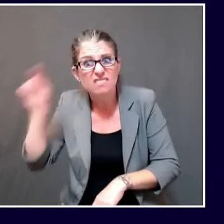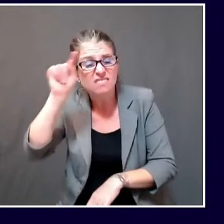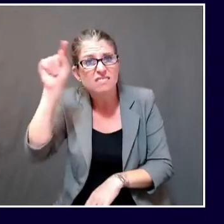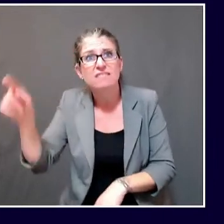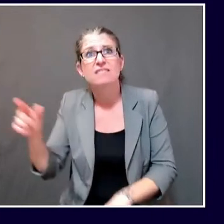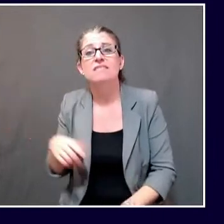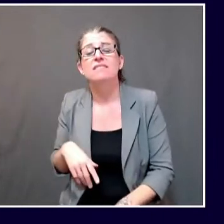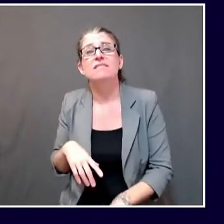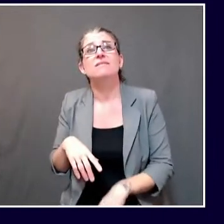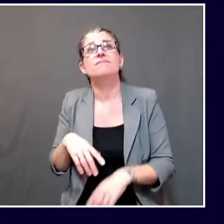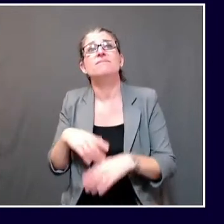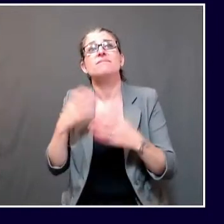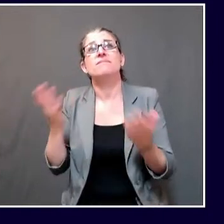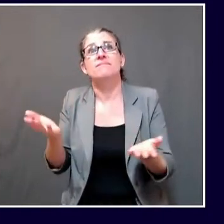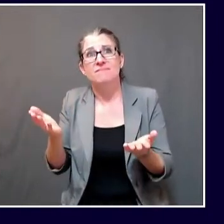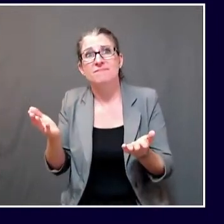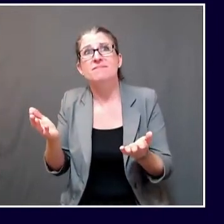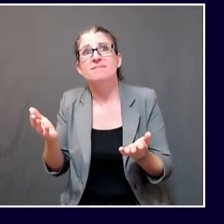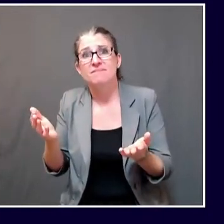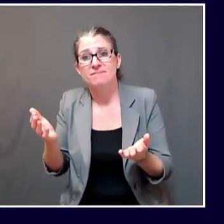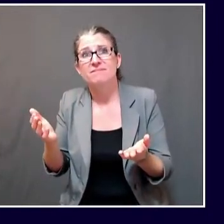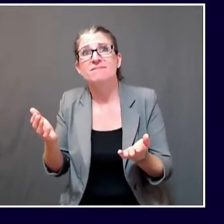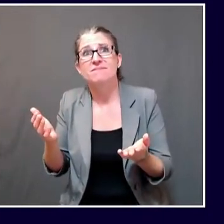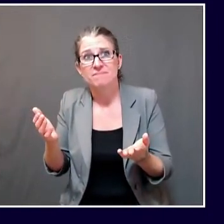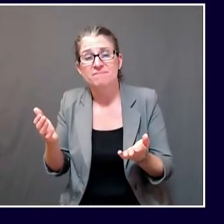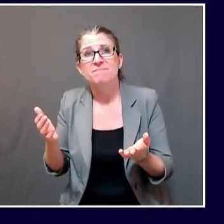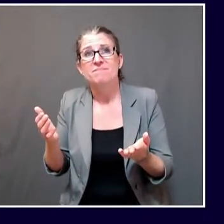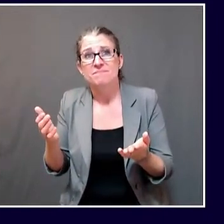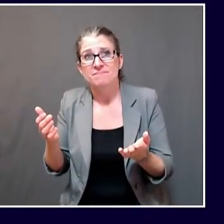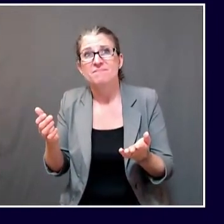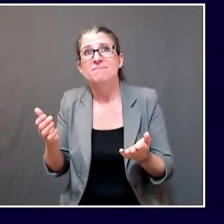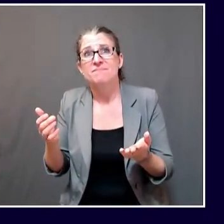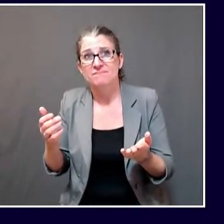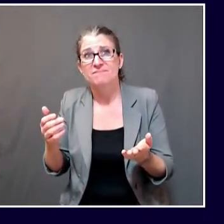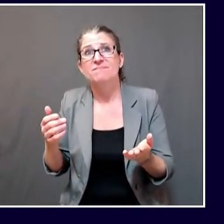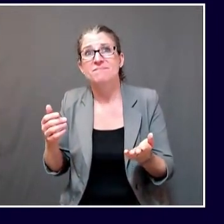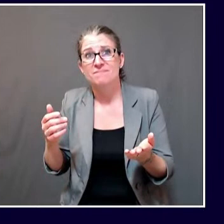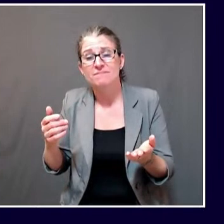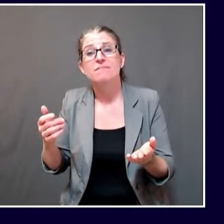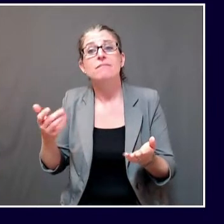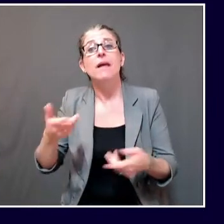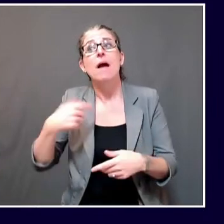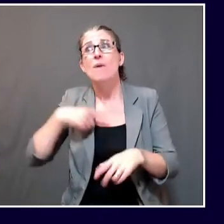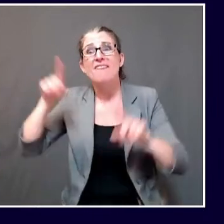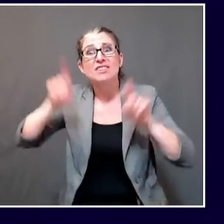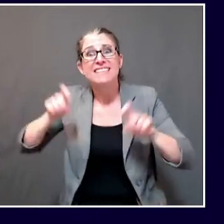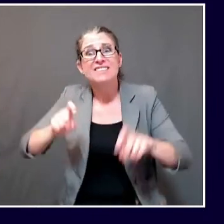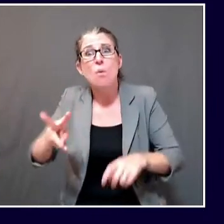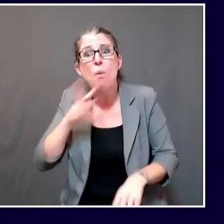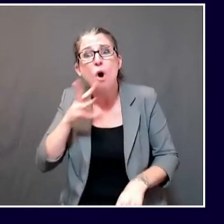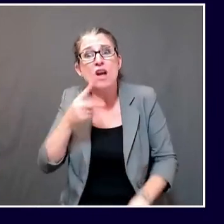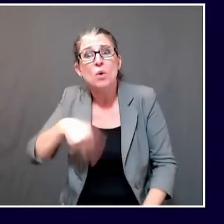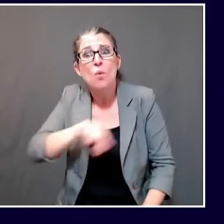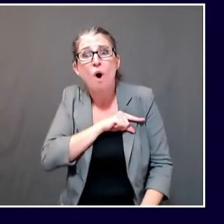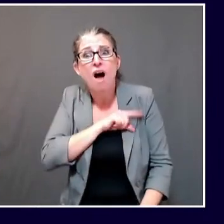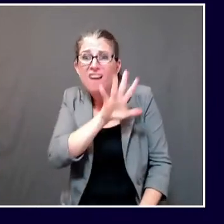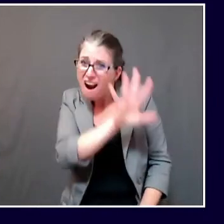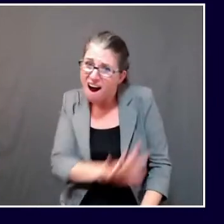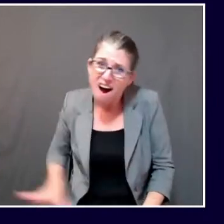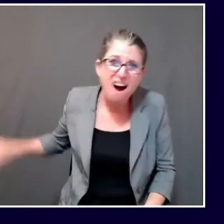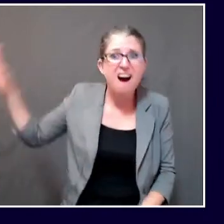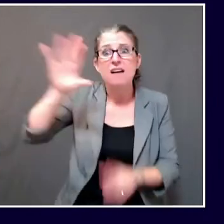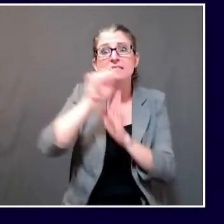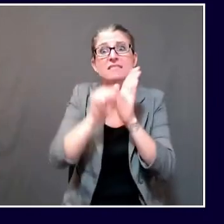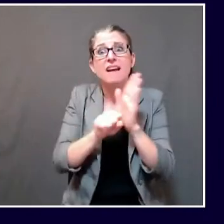In addition, the need to make sure that our lakes and rivers are clean hasn't gone away. Maine CDC's